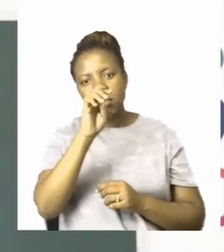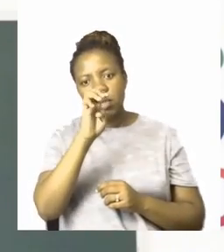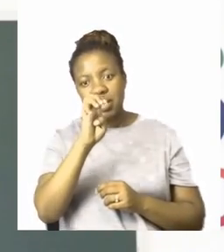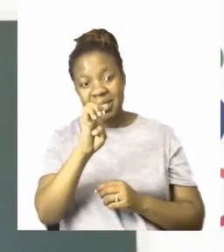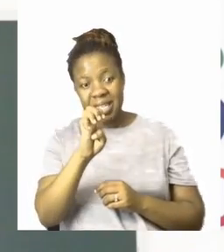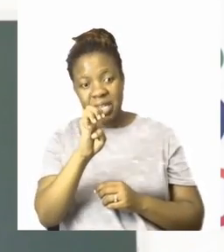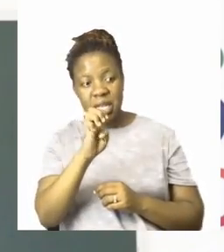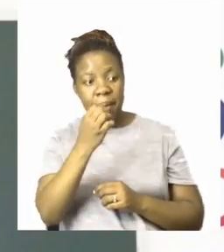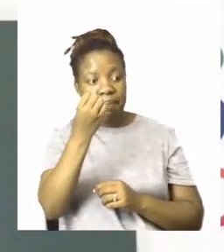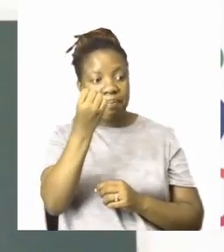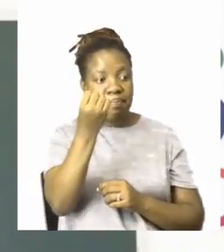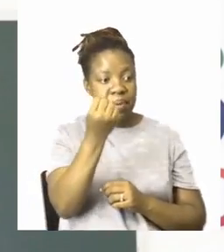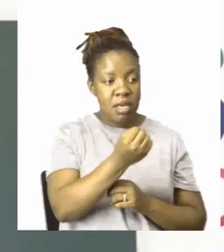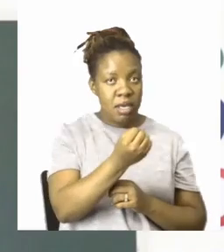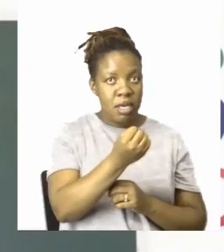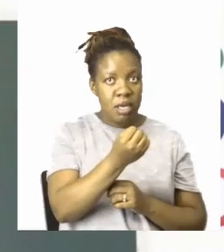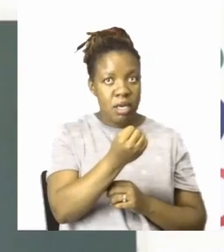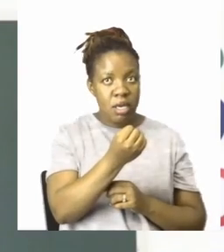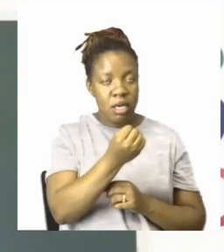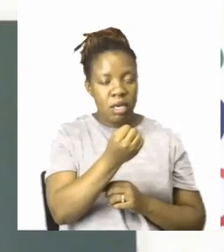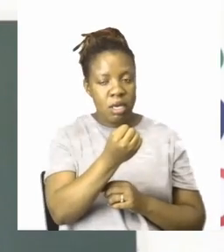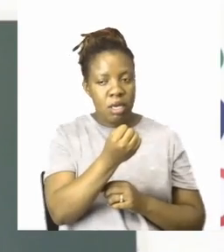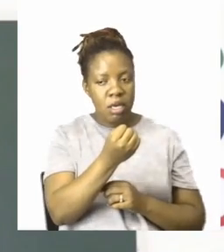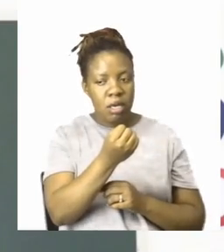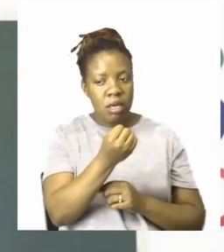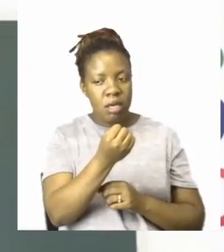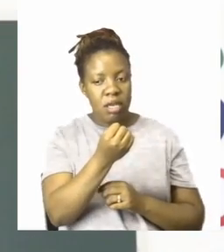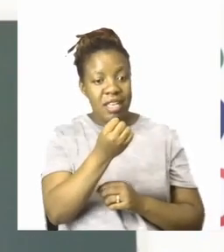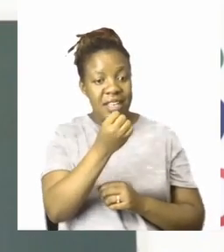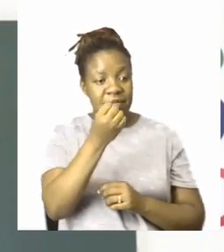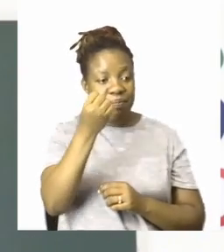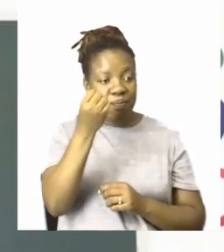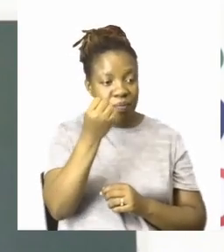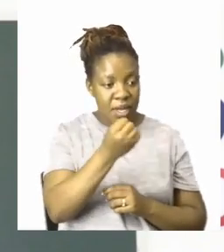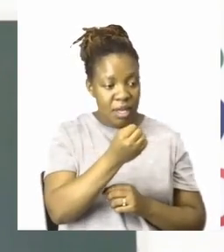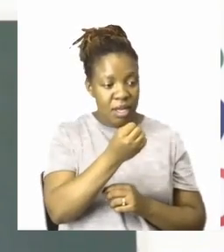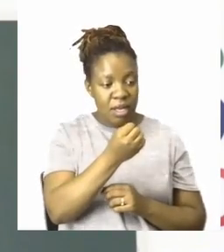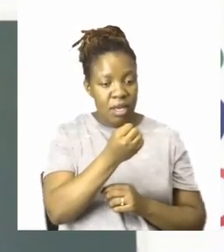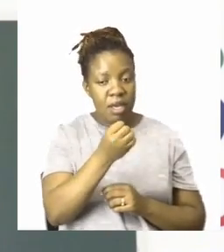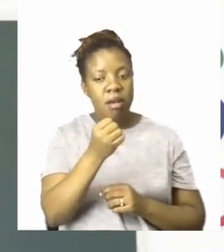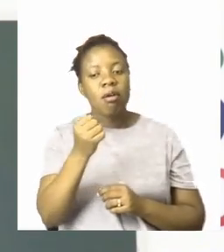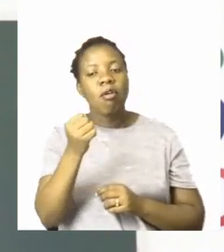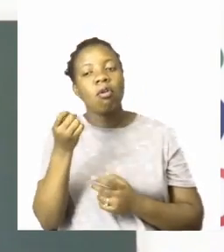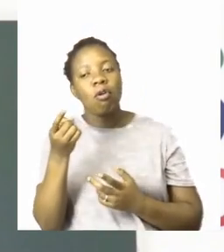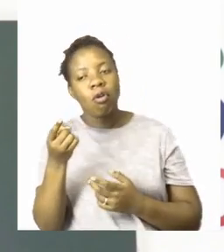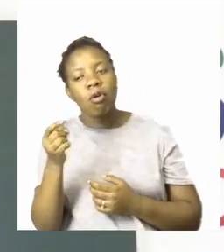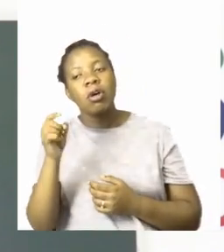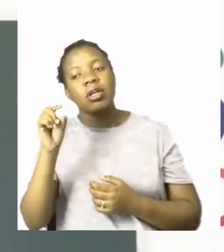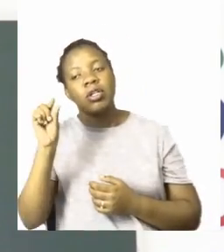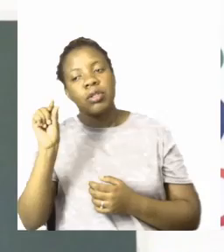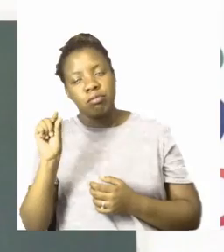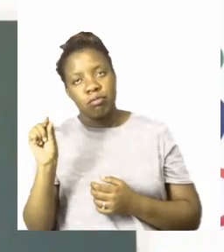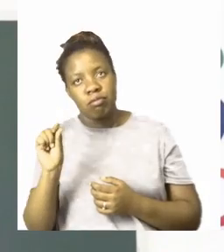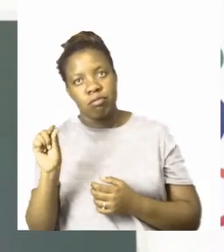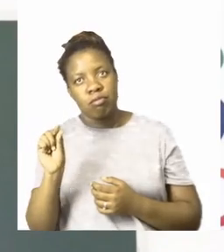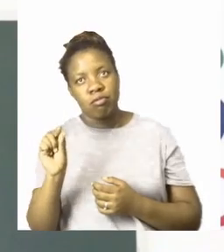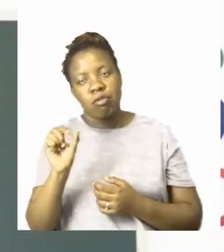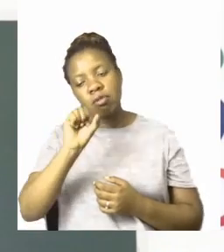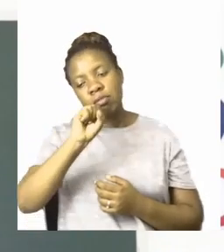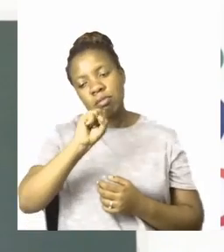you remember what we said it was? It was small.